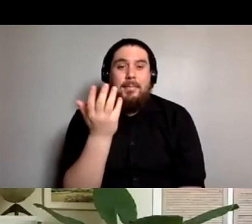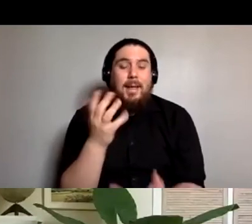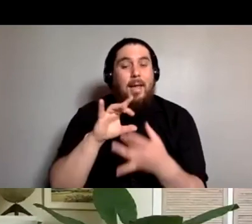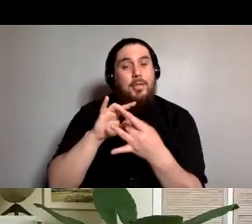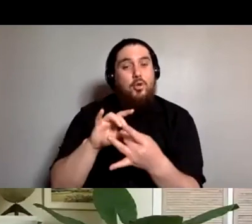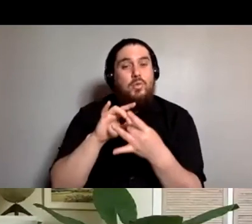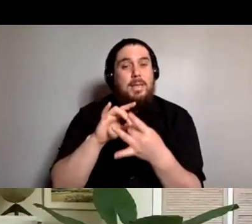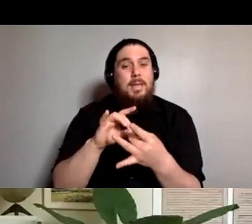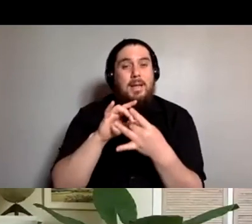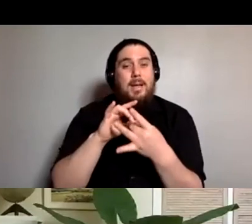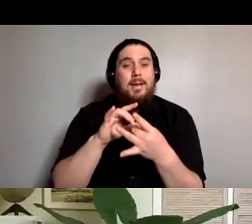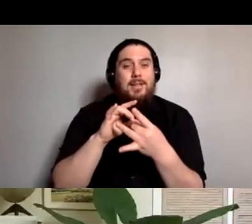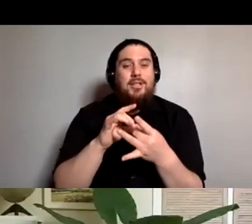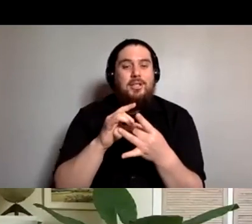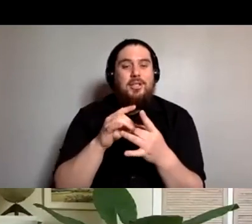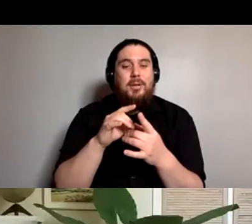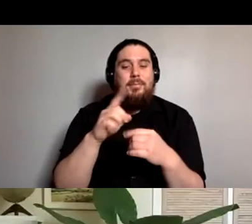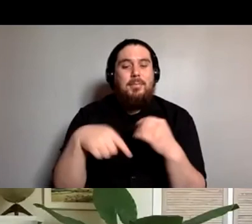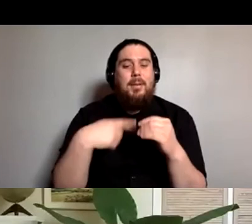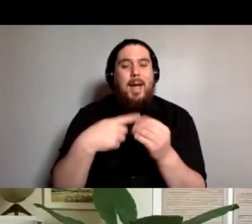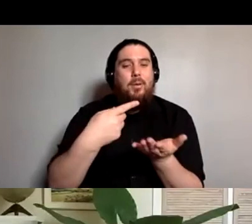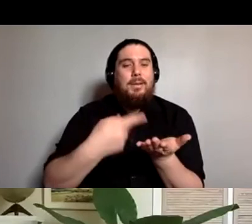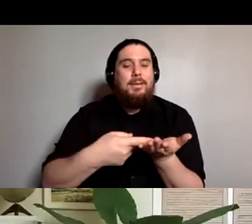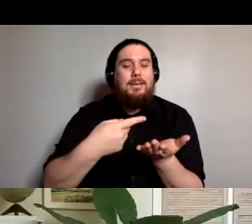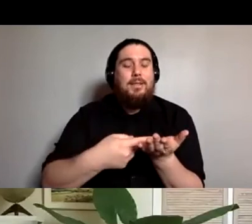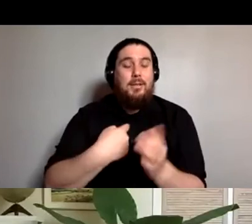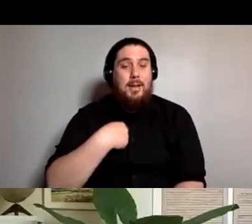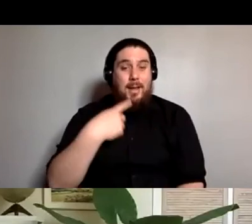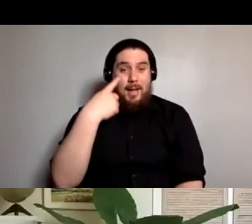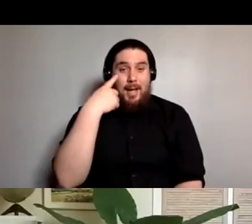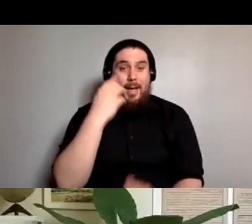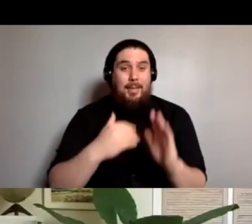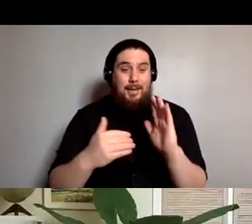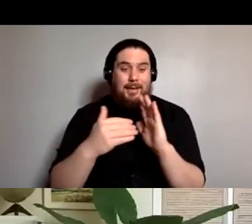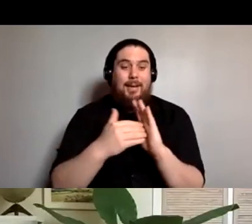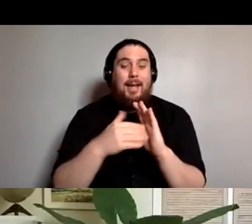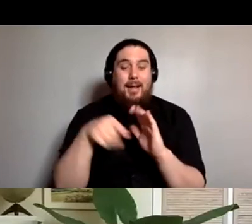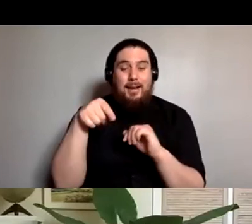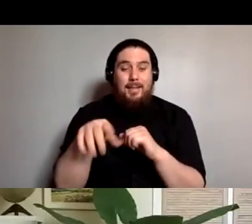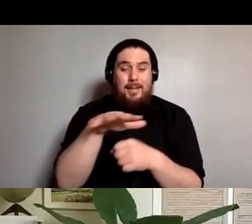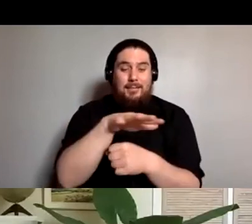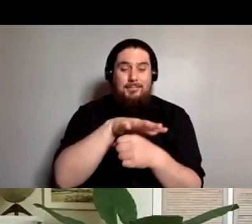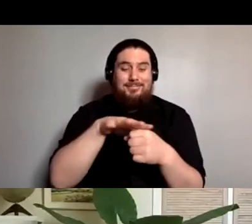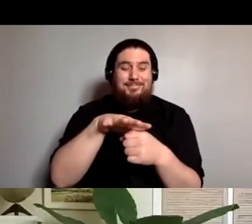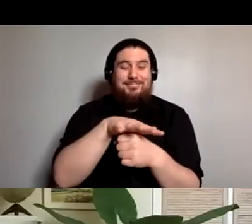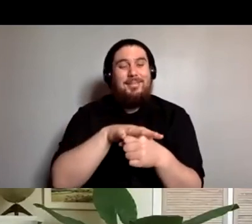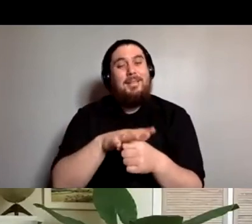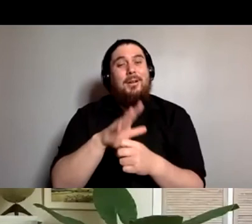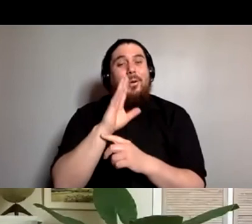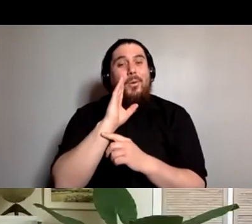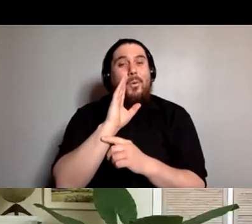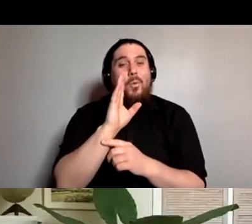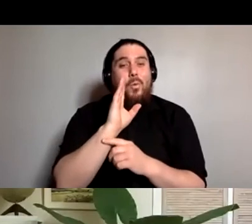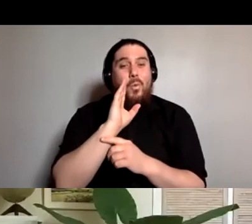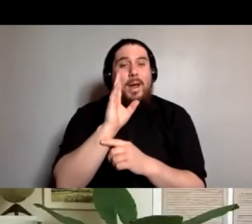relationship of a discussion. So I think, again, this is one of those areas that it will become more